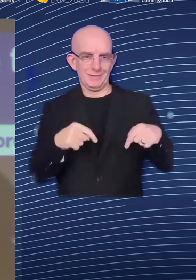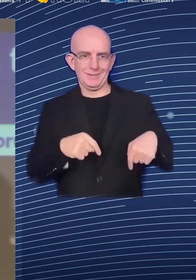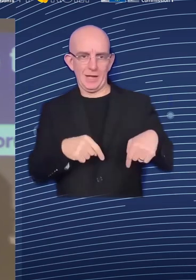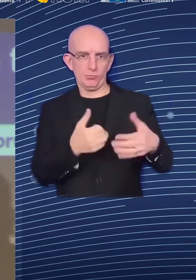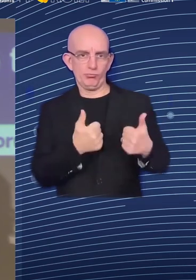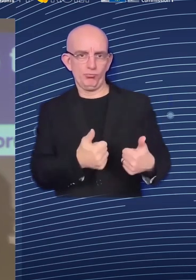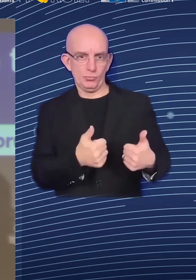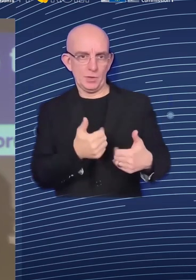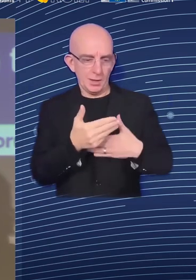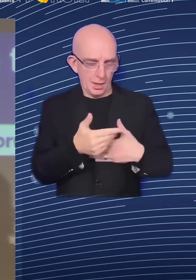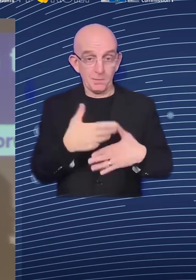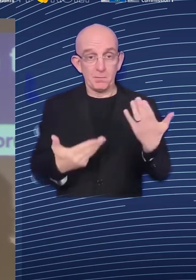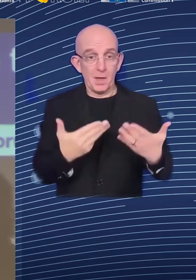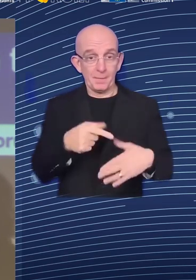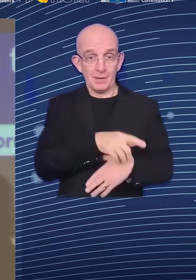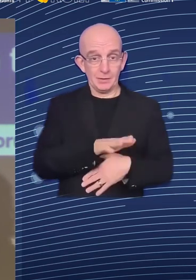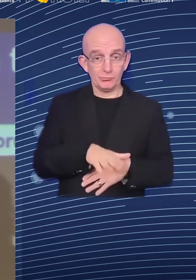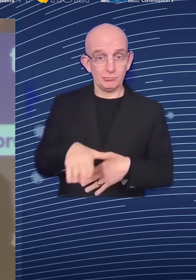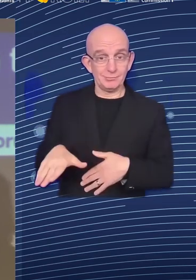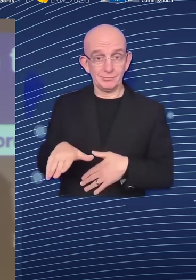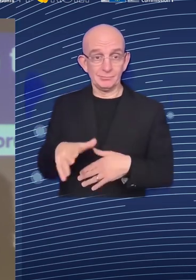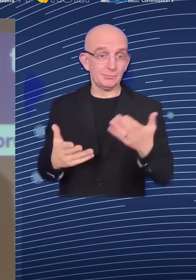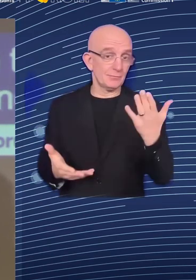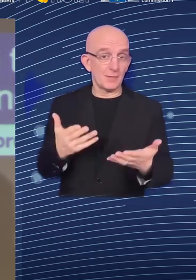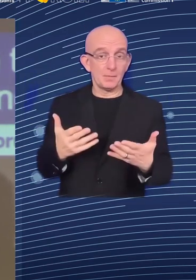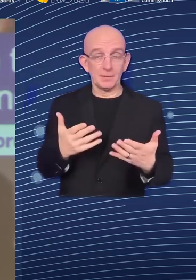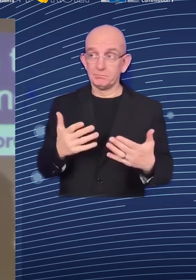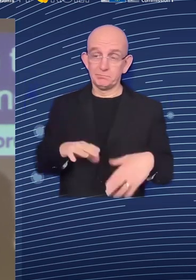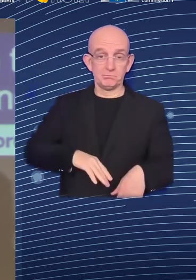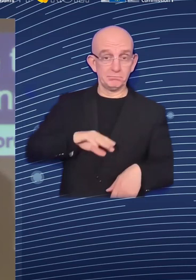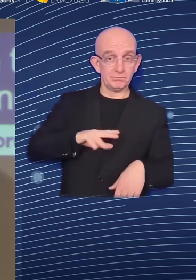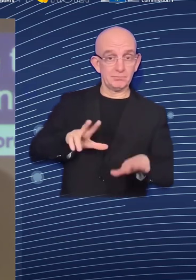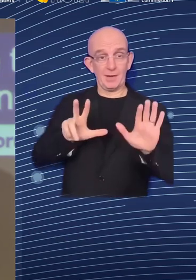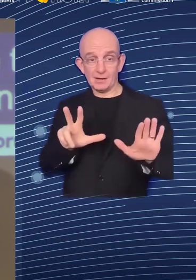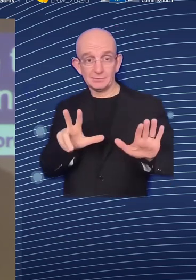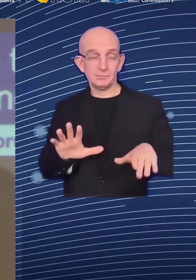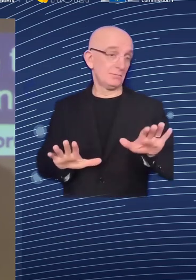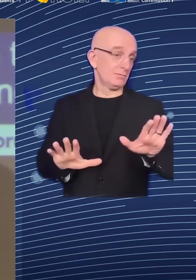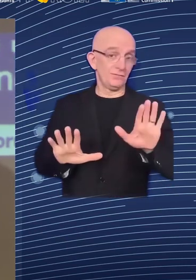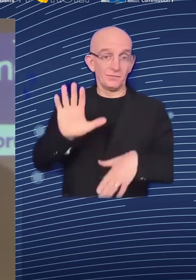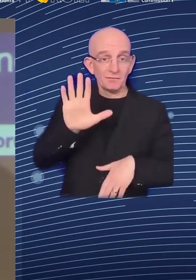are much easier to develop when they are really older and start to work.